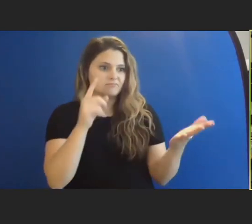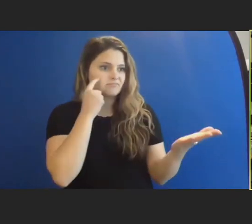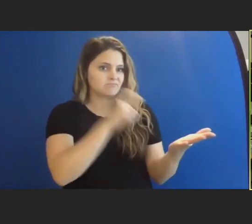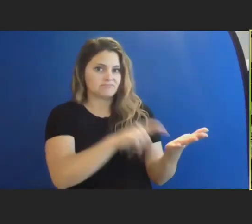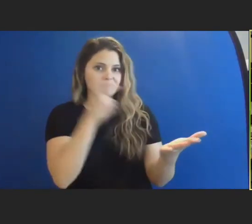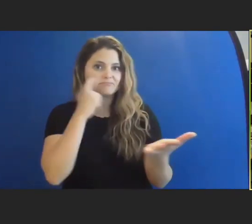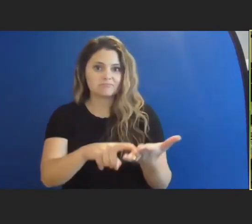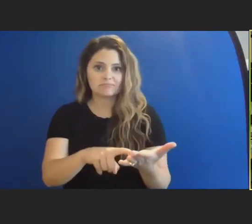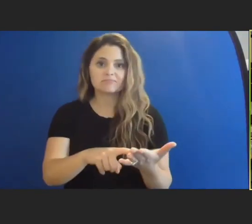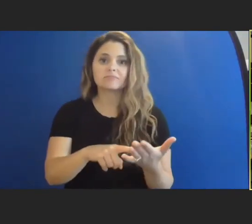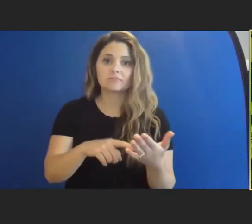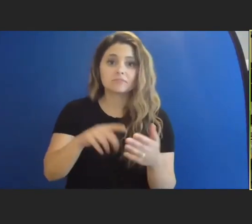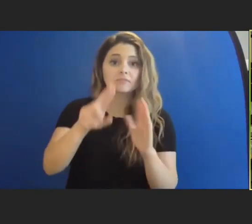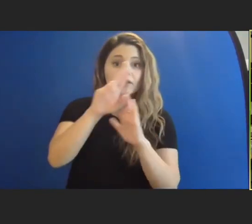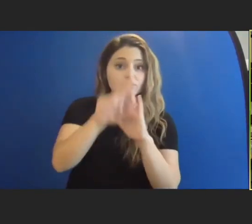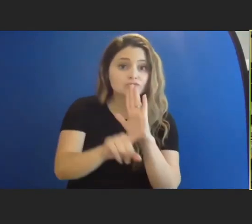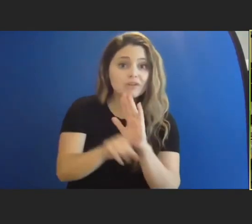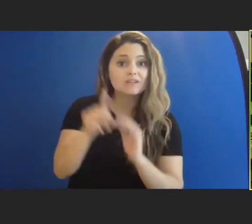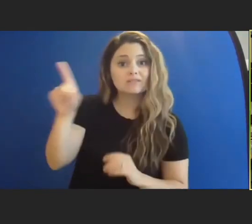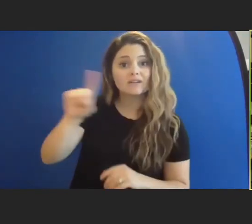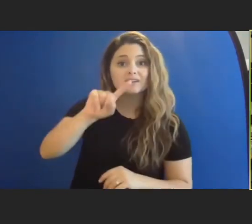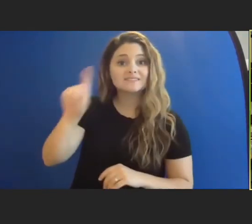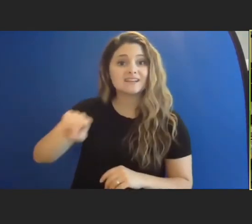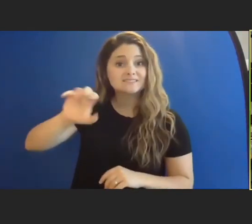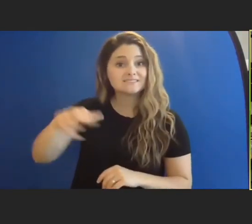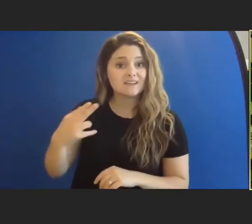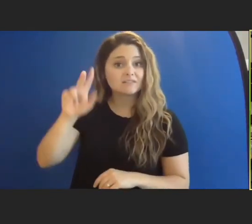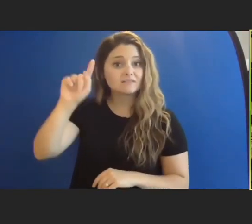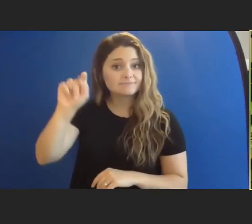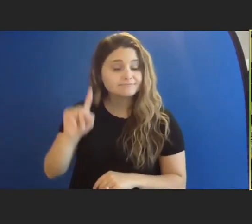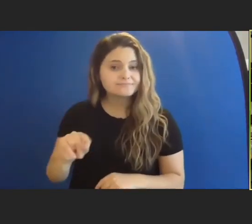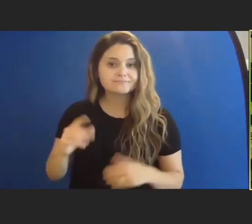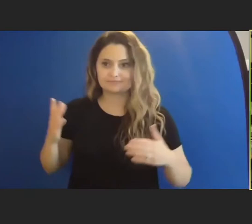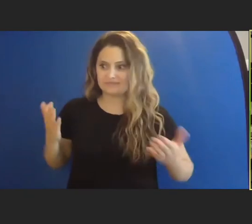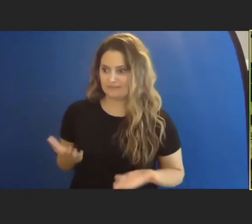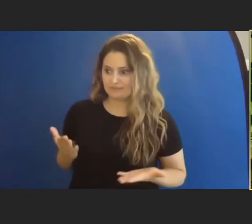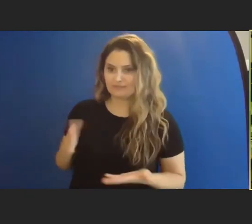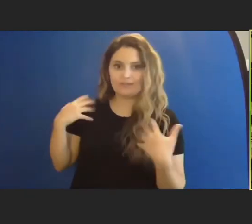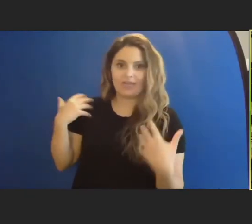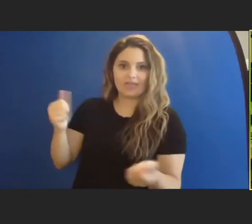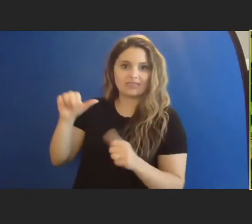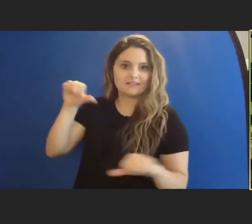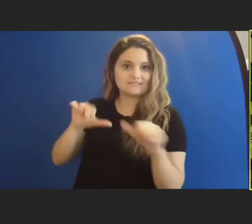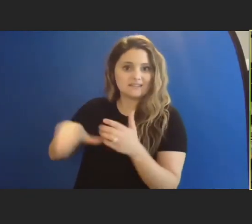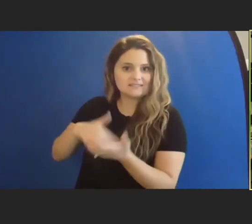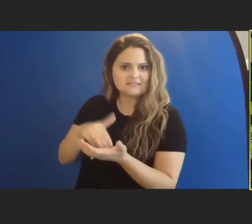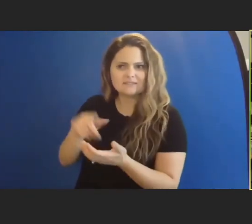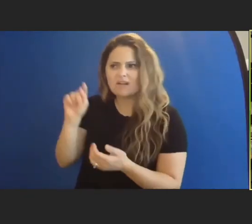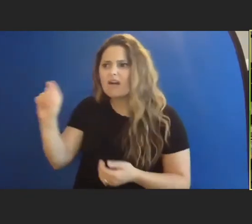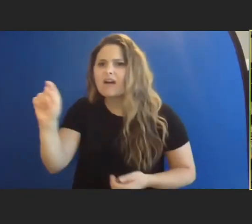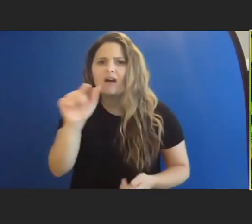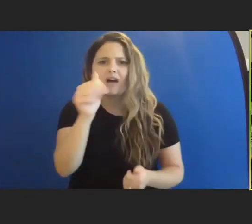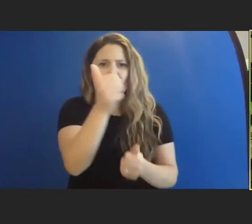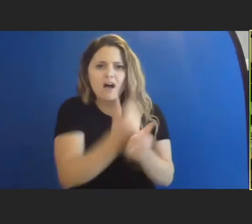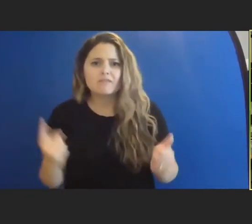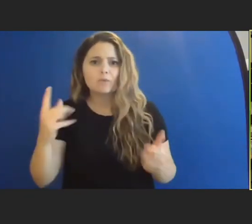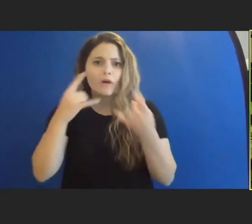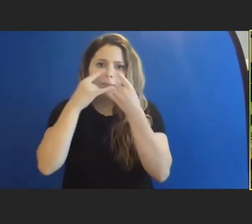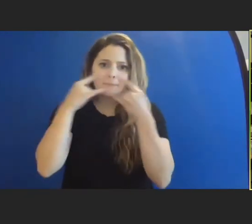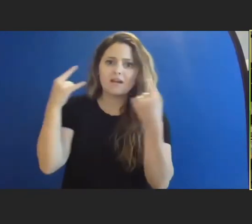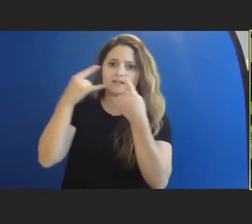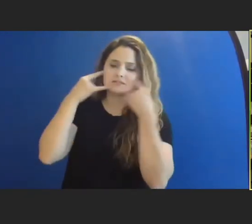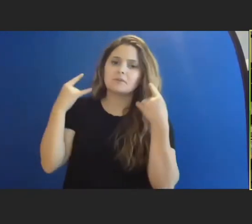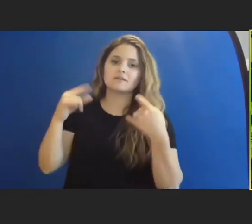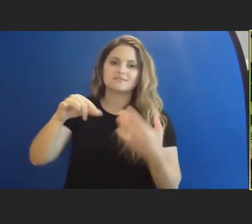main undergraduate campus at Texas Tech. I've seen it here at the Health Sciences Center that everybody is wearing masks.